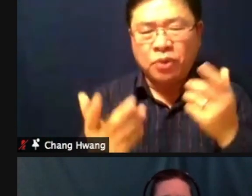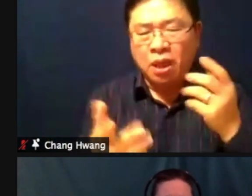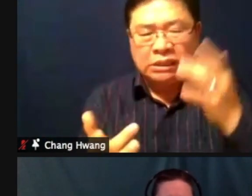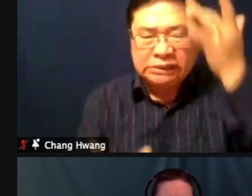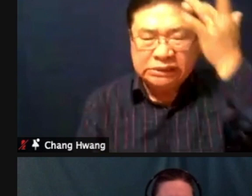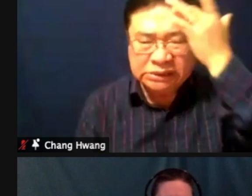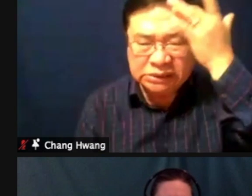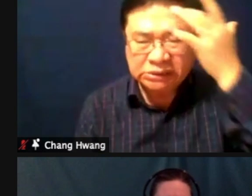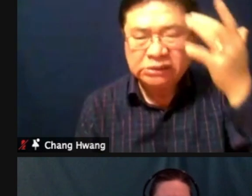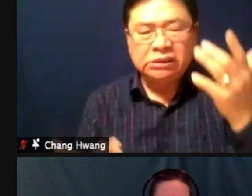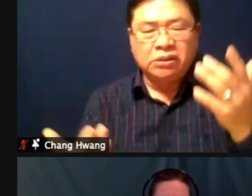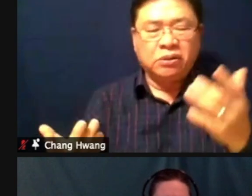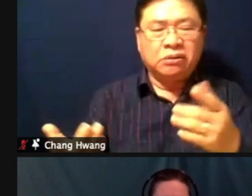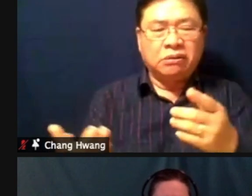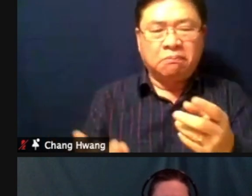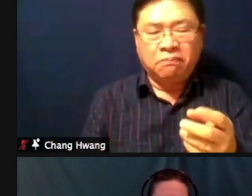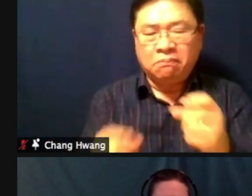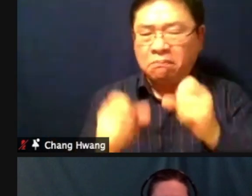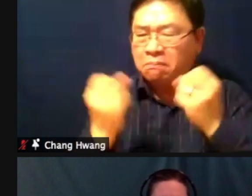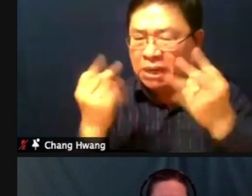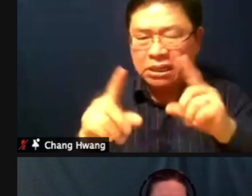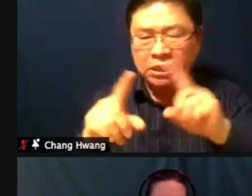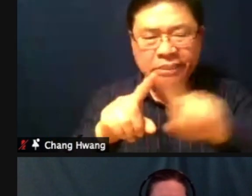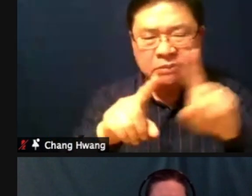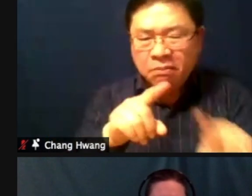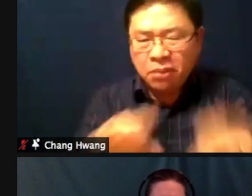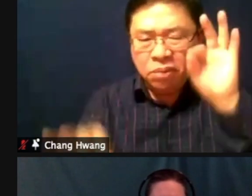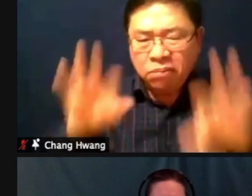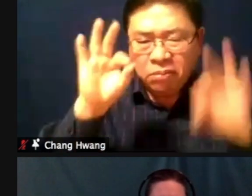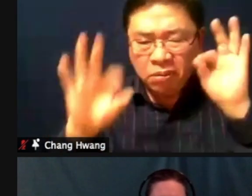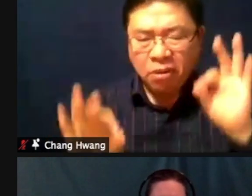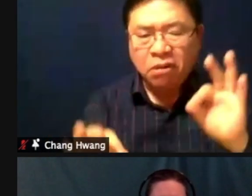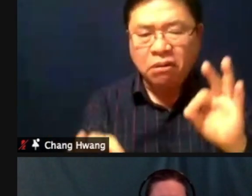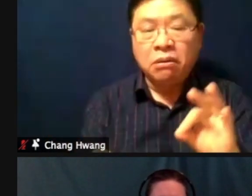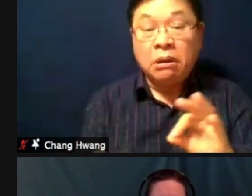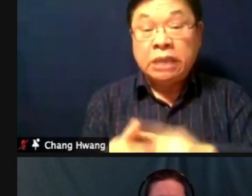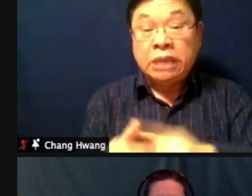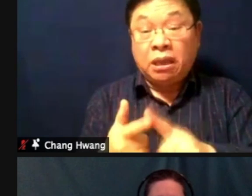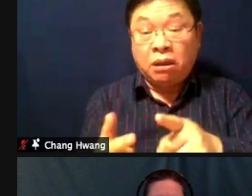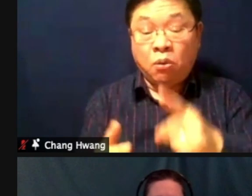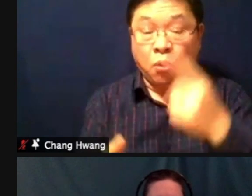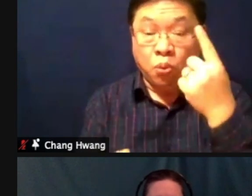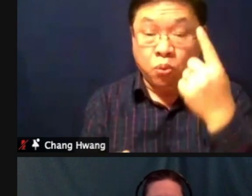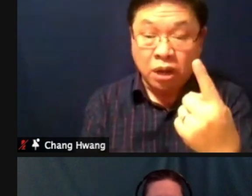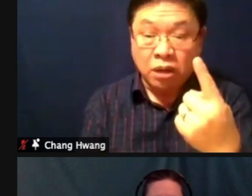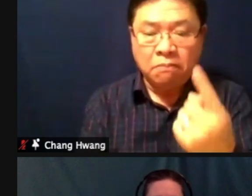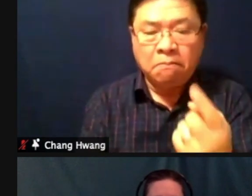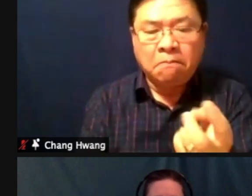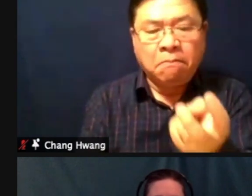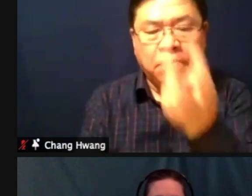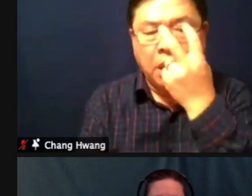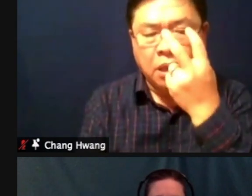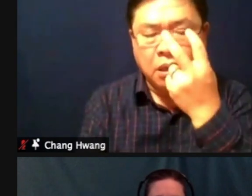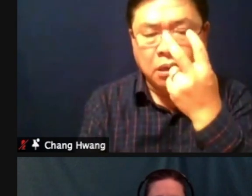were there, particularly of the poor parts of the population. She saw disease, illness, and